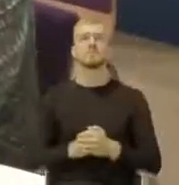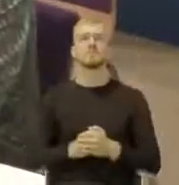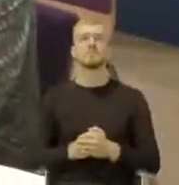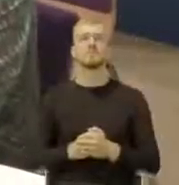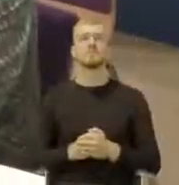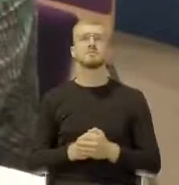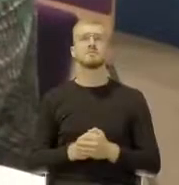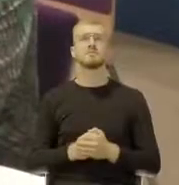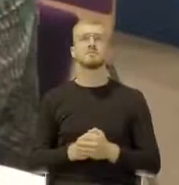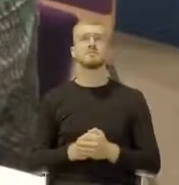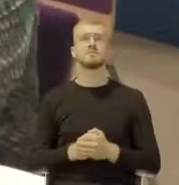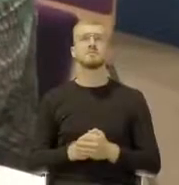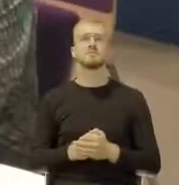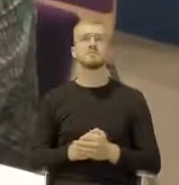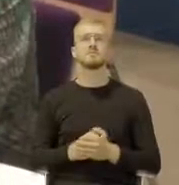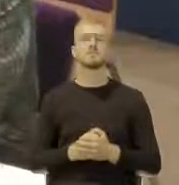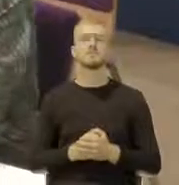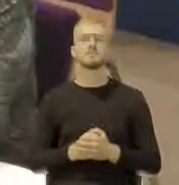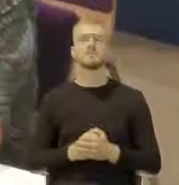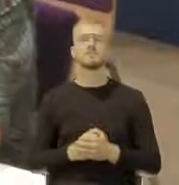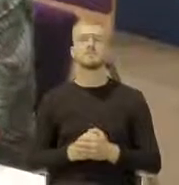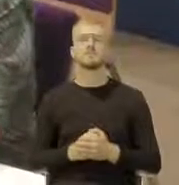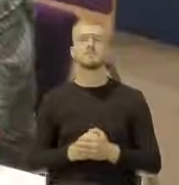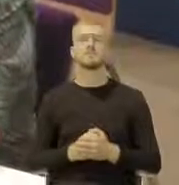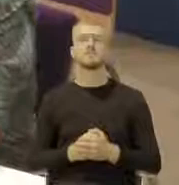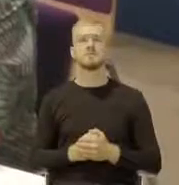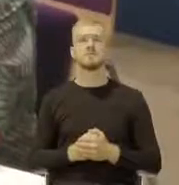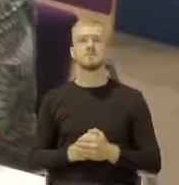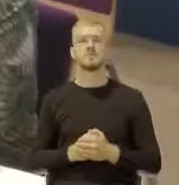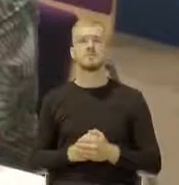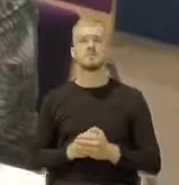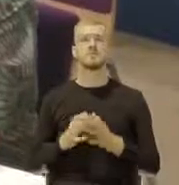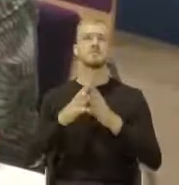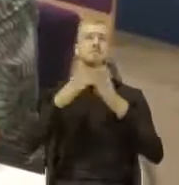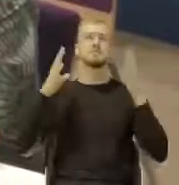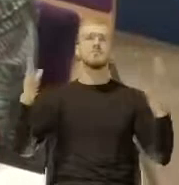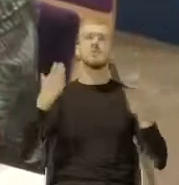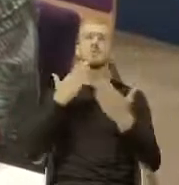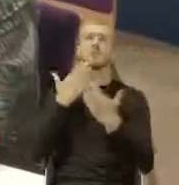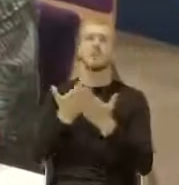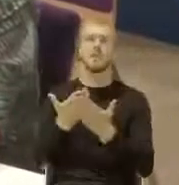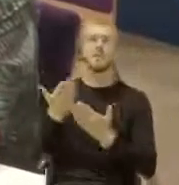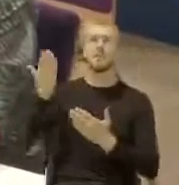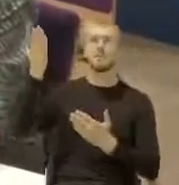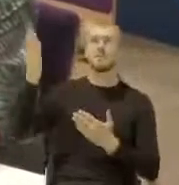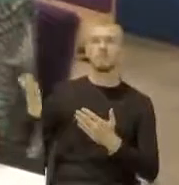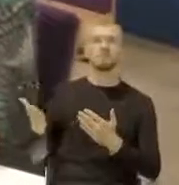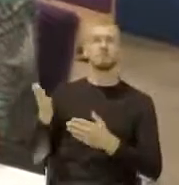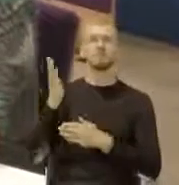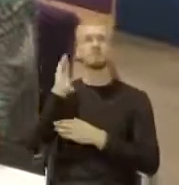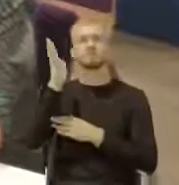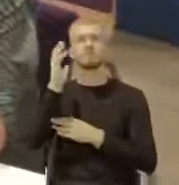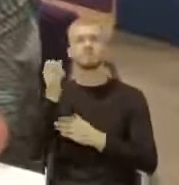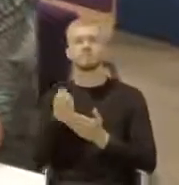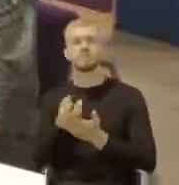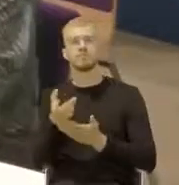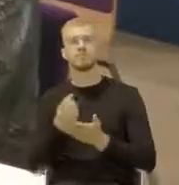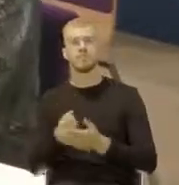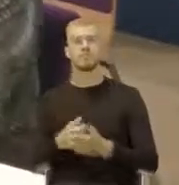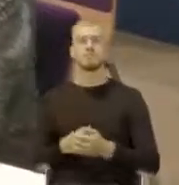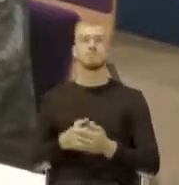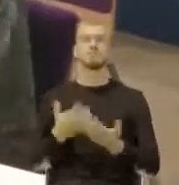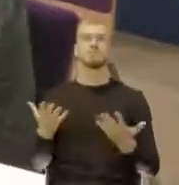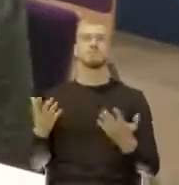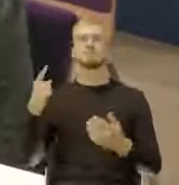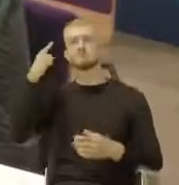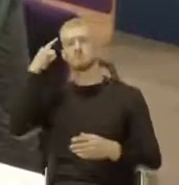Thank you, Mayor, for the call, and I think the Global Task Force will have to take this on to do even better to get mayors positioned well in decision-making processes.